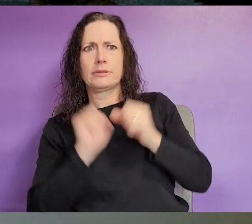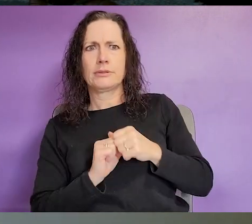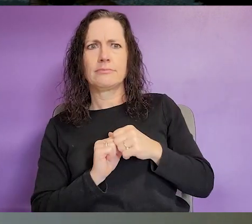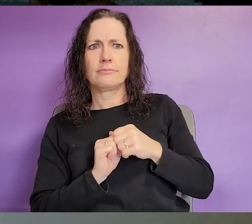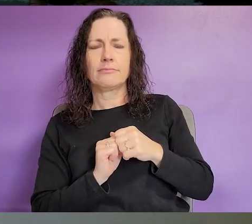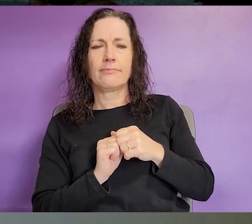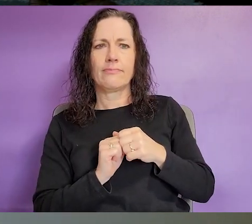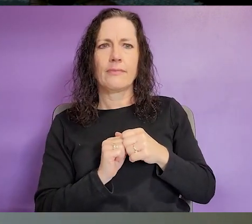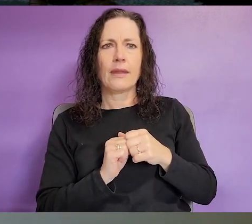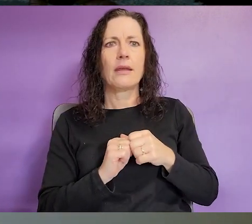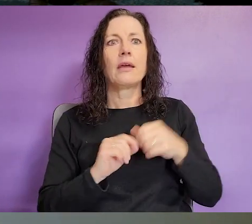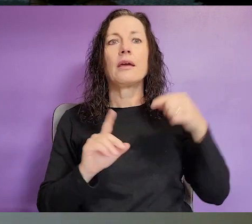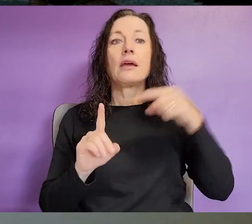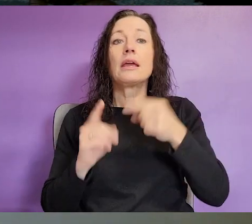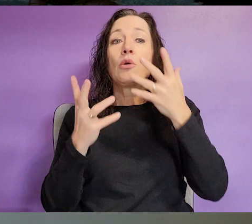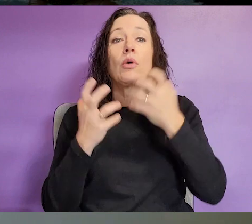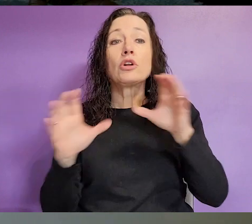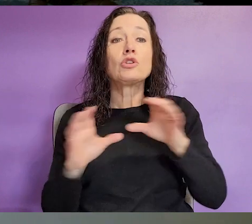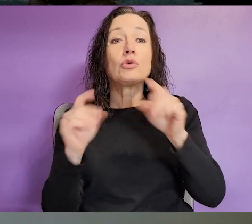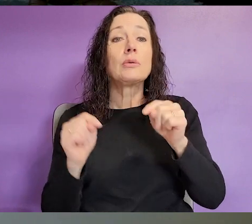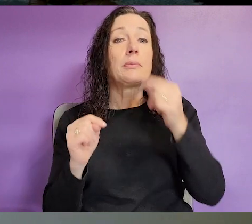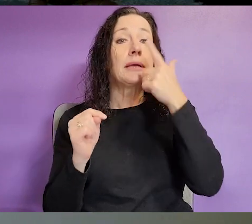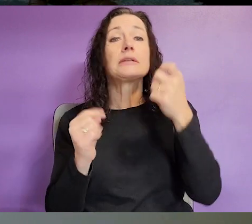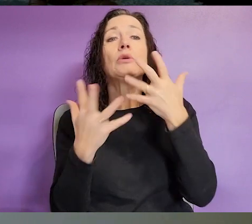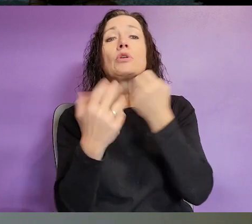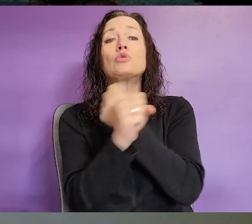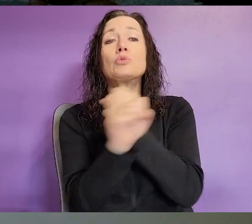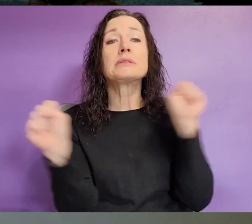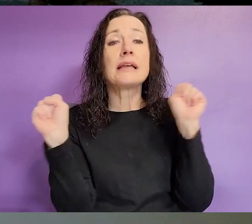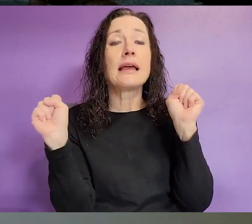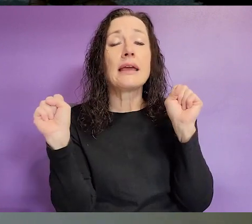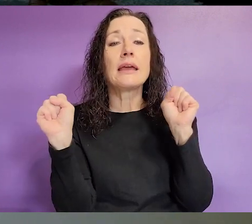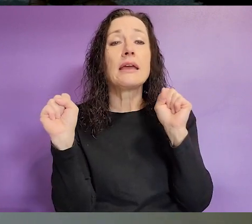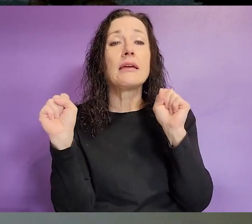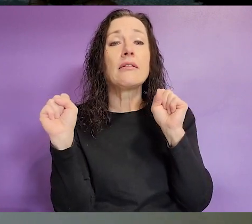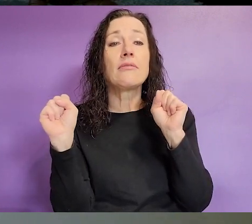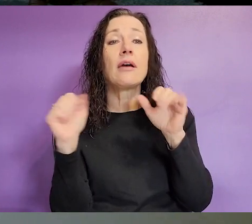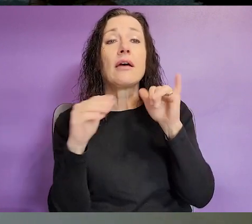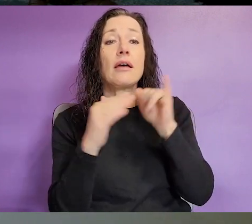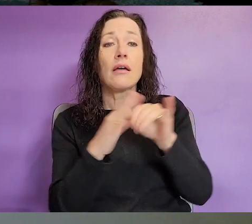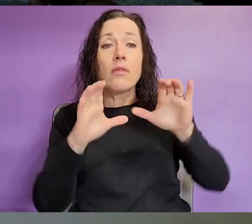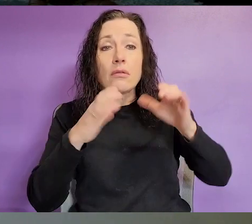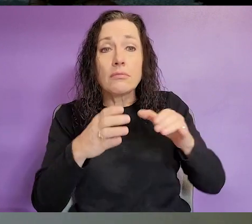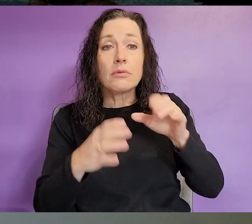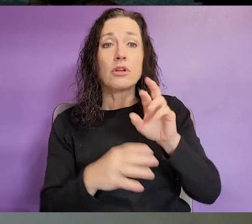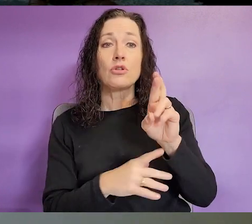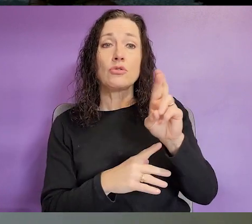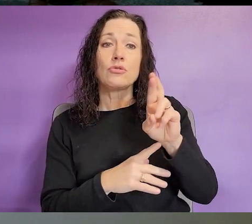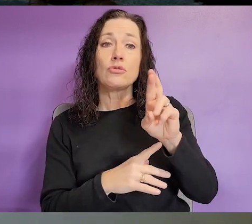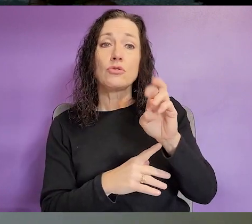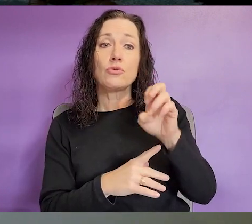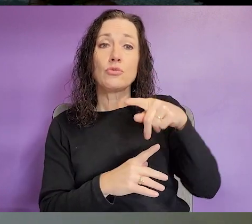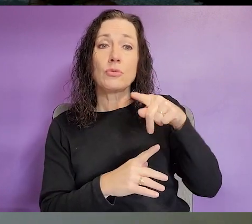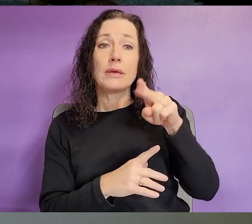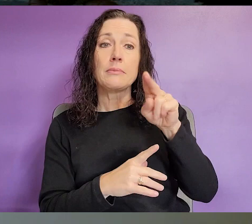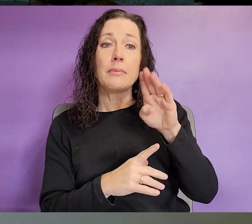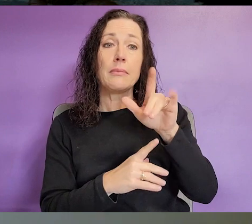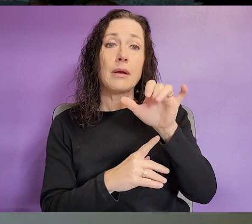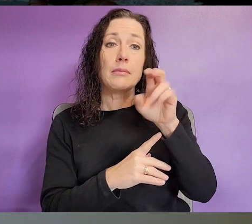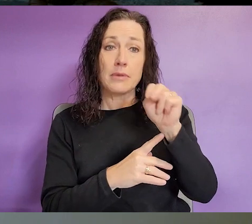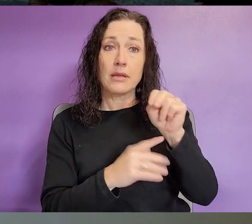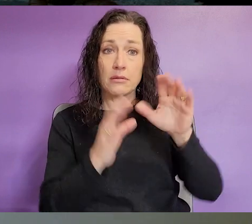And he wanted to do it to save the Republican Party at that time, that he thought Garfield